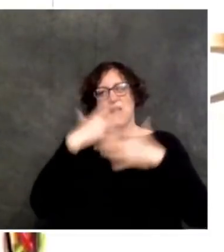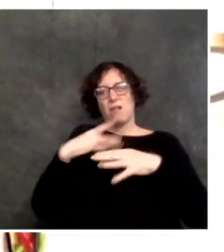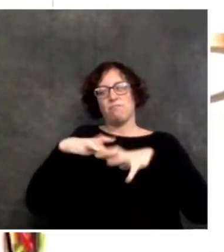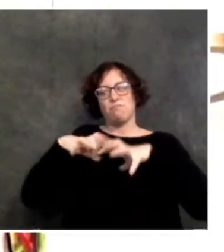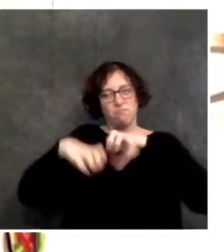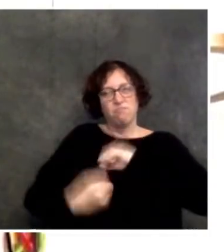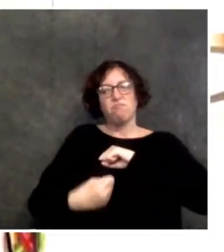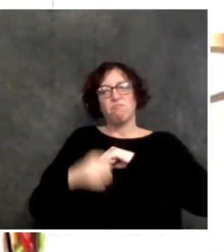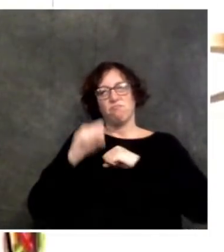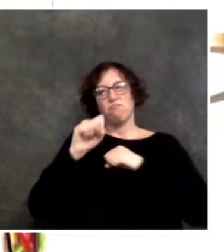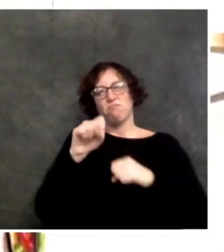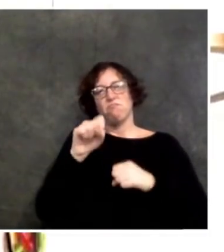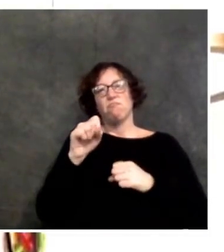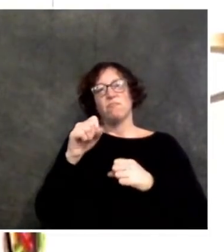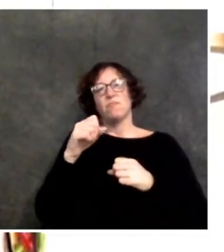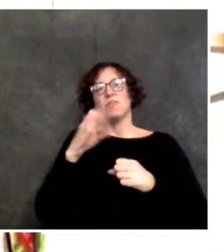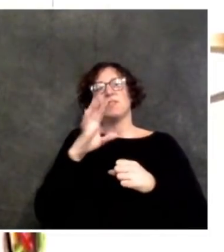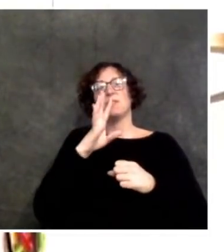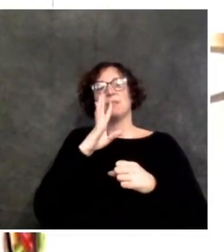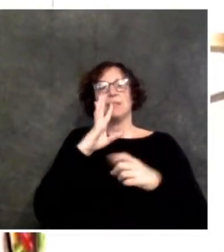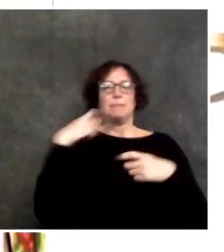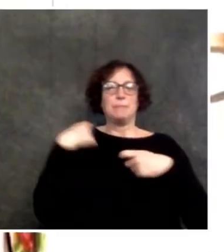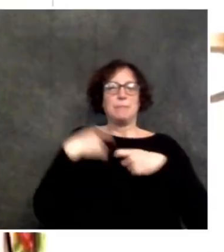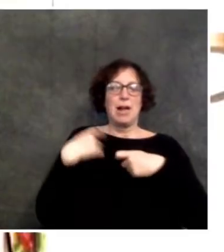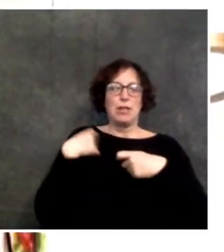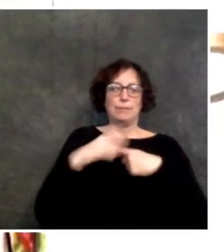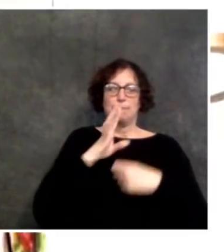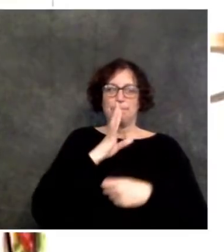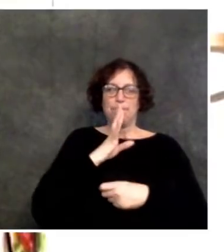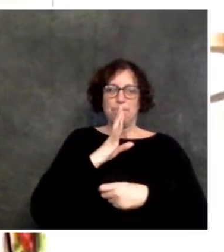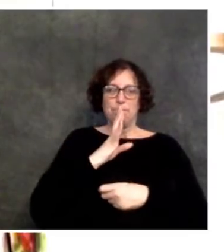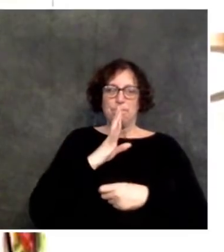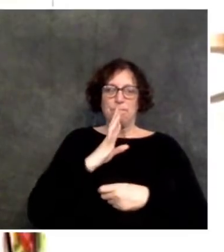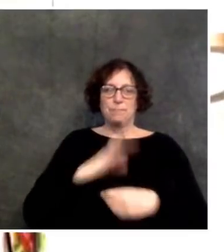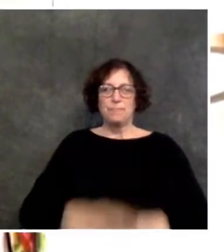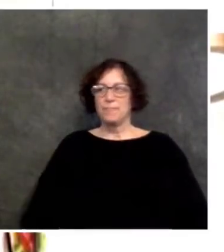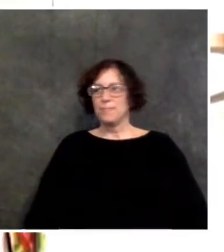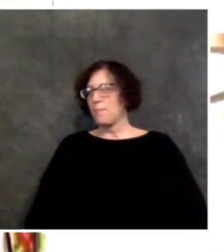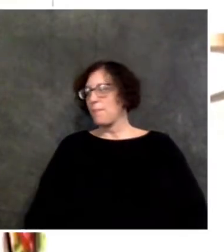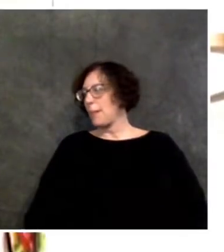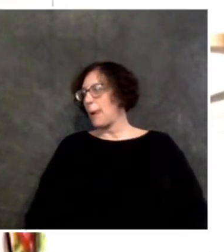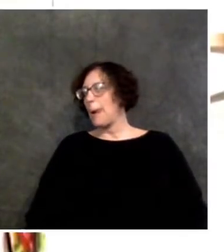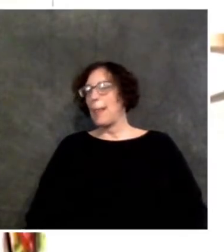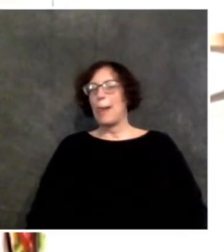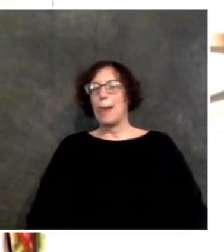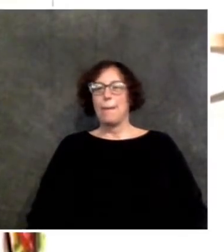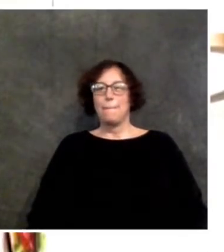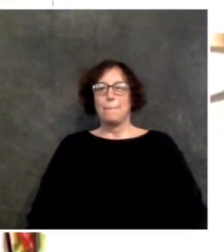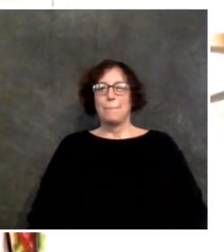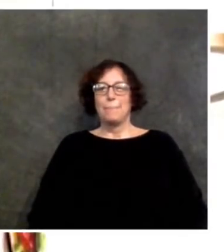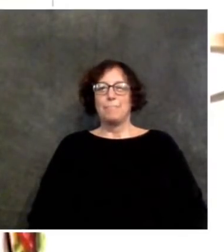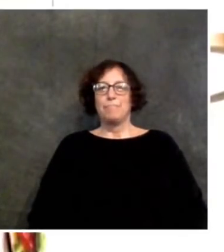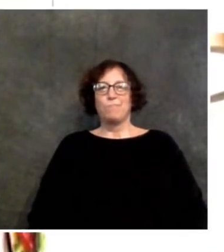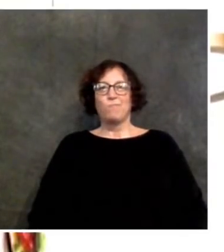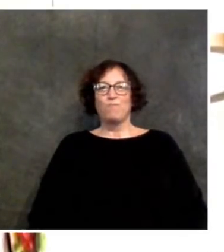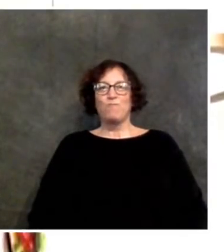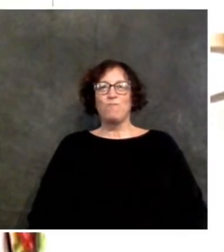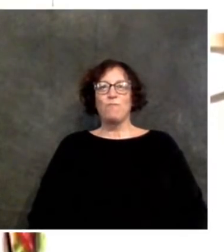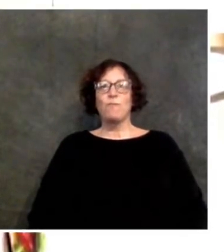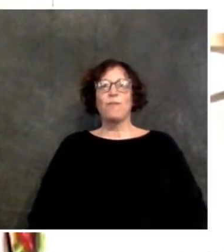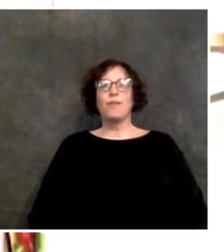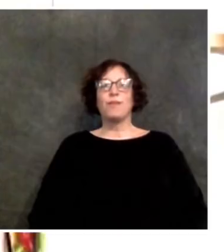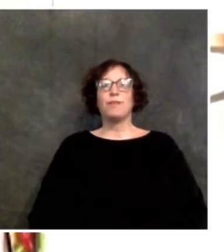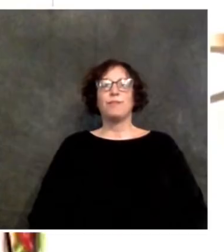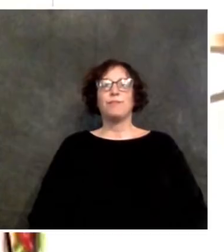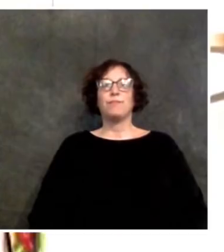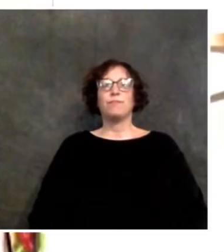Vizcaino, we know that she's made a lasting impact on her community and her family, and we're going to work